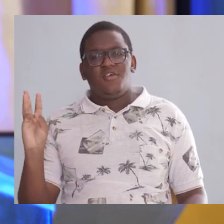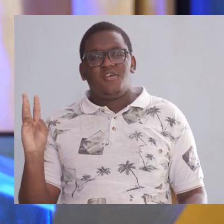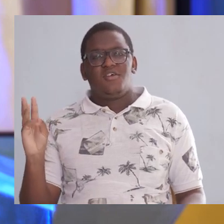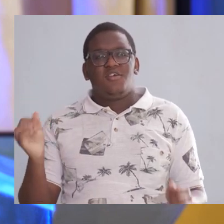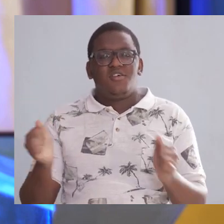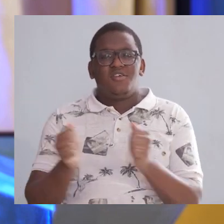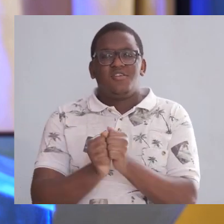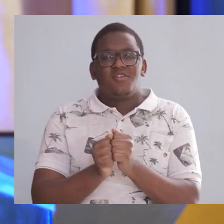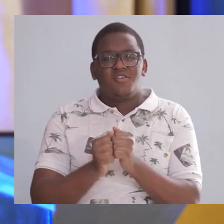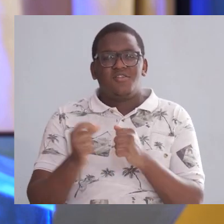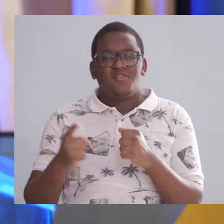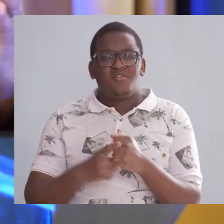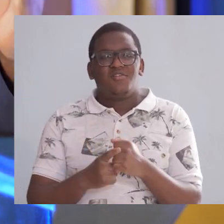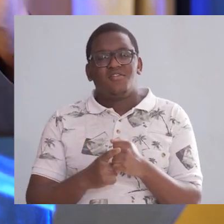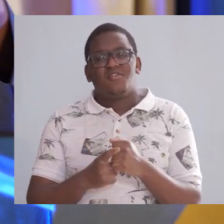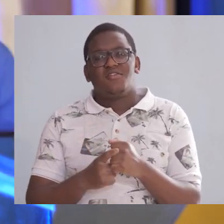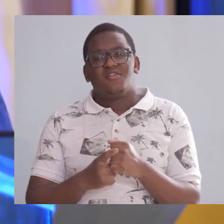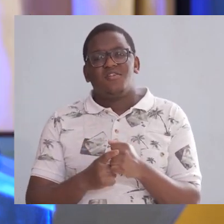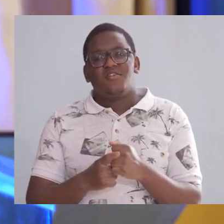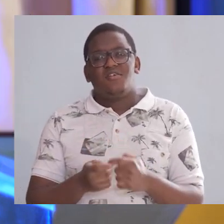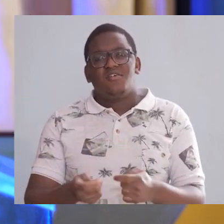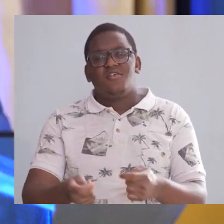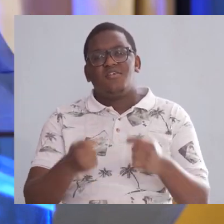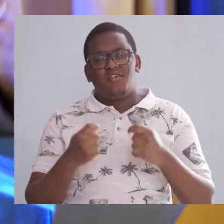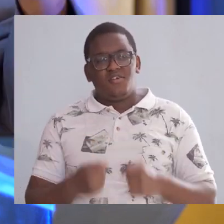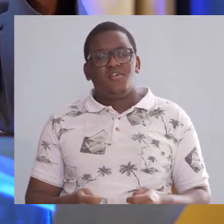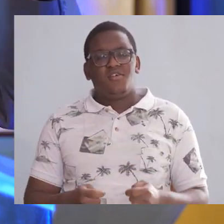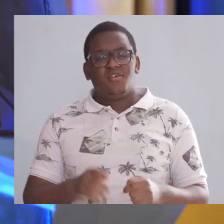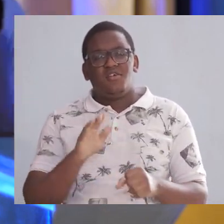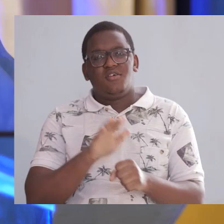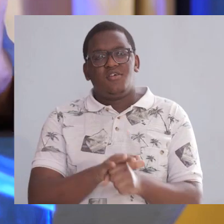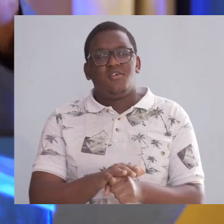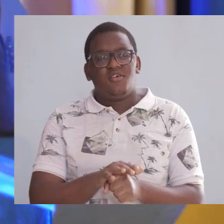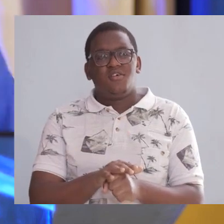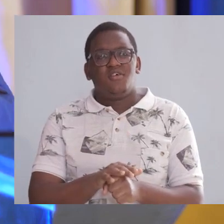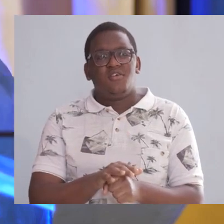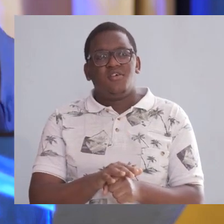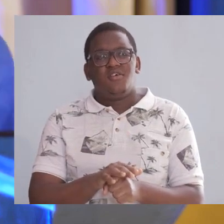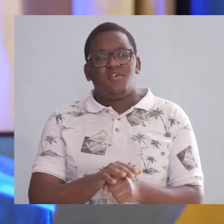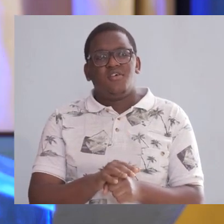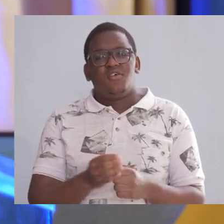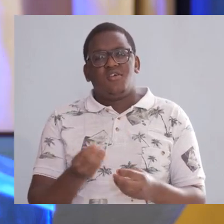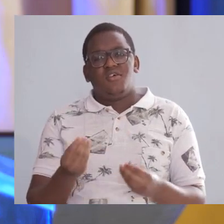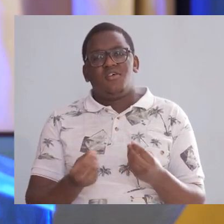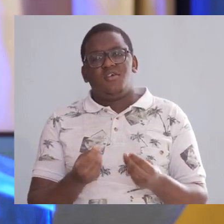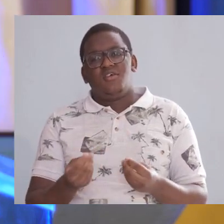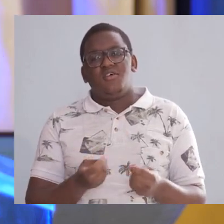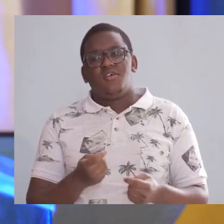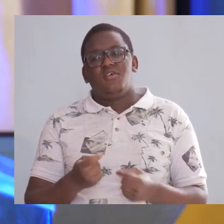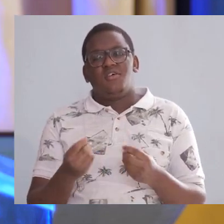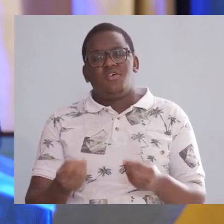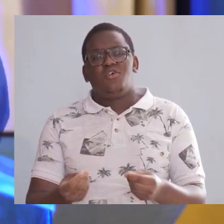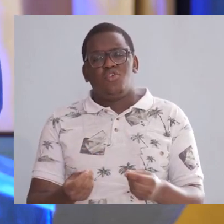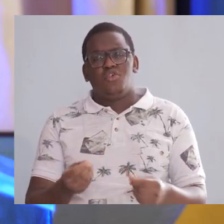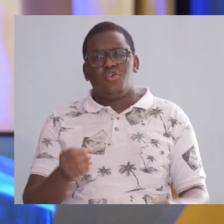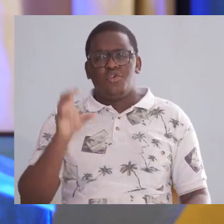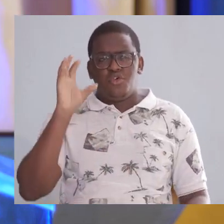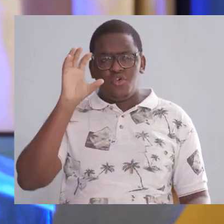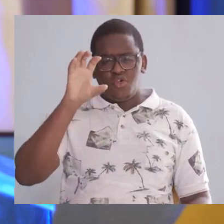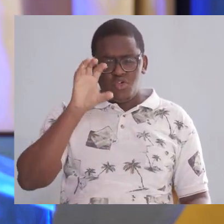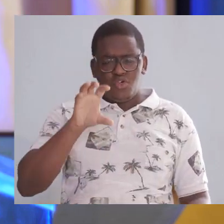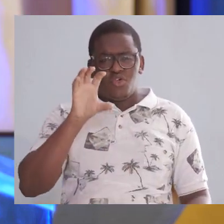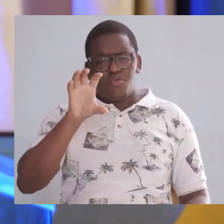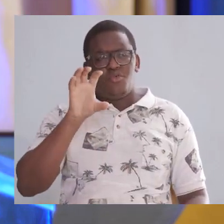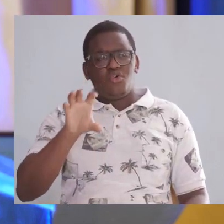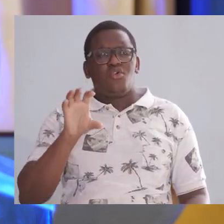says, bring in the full tithe, and I will rebuke the devourer for your sake. So in your